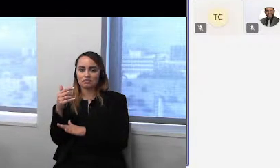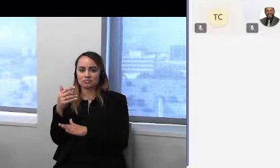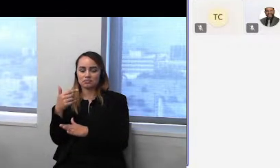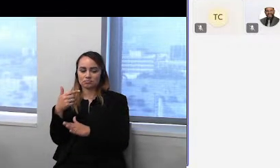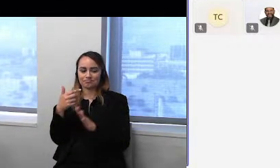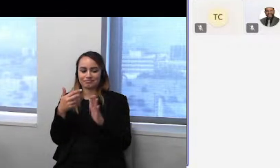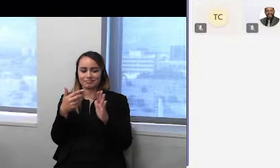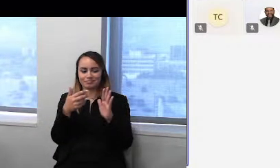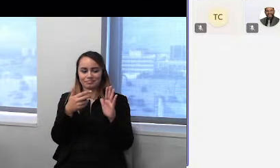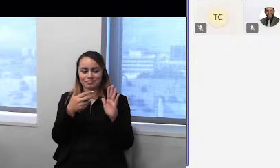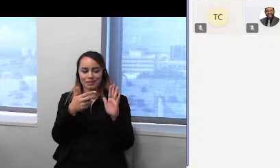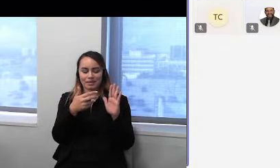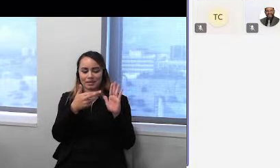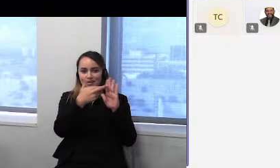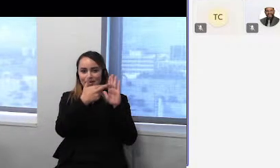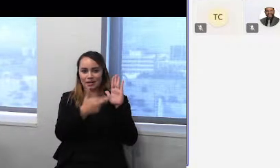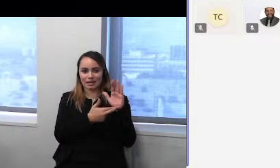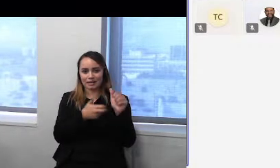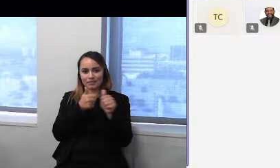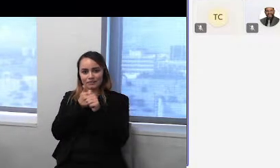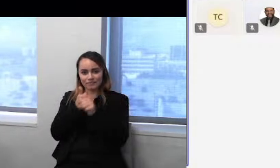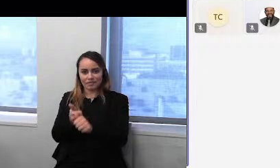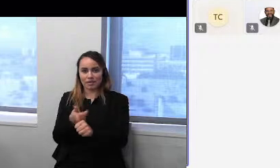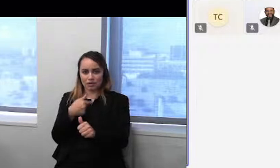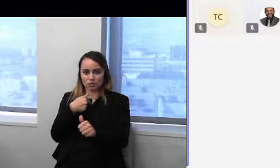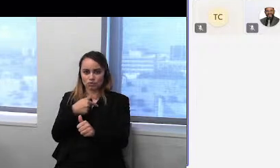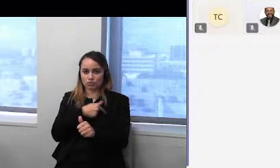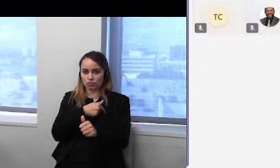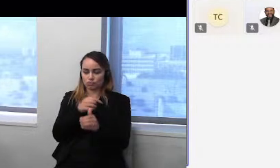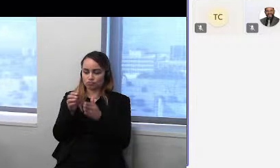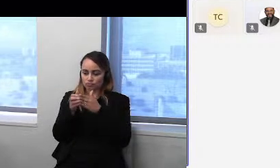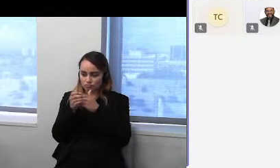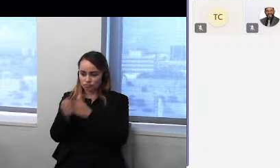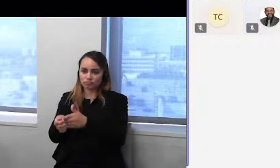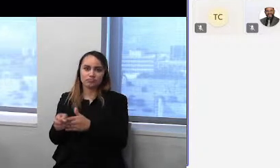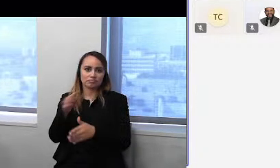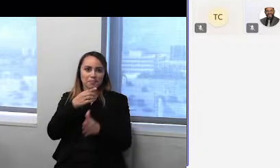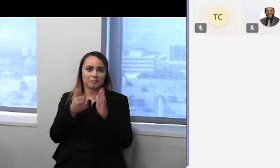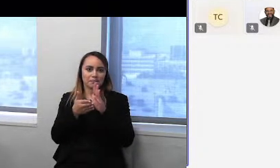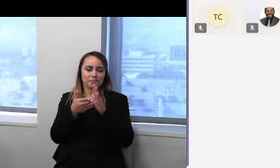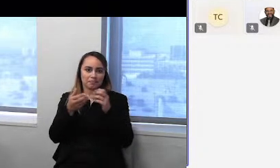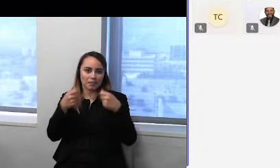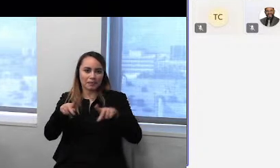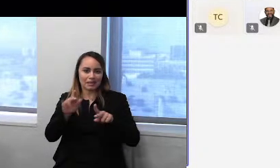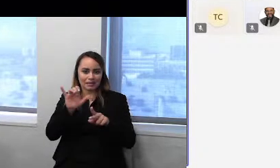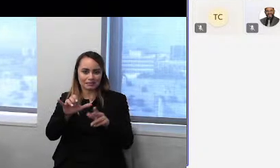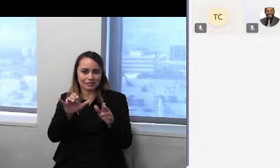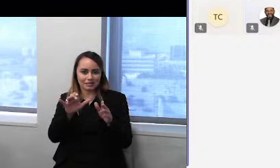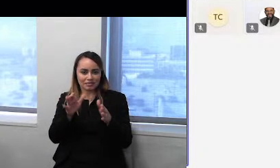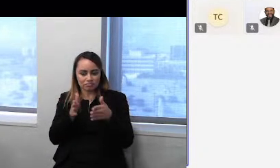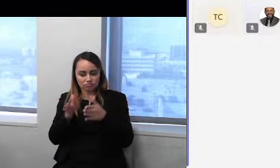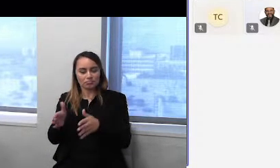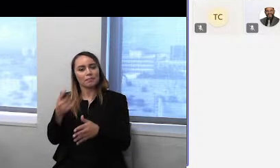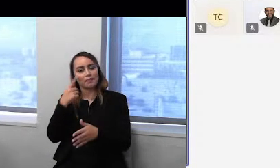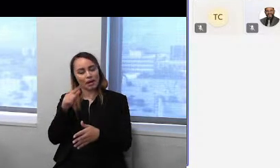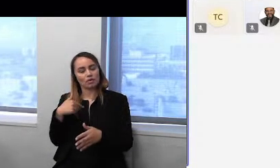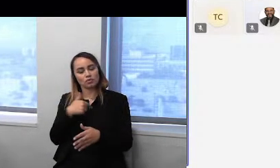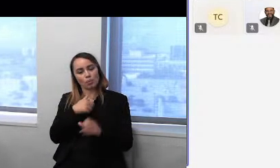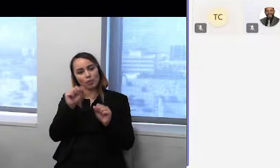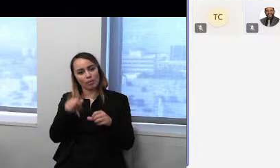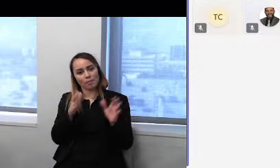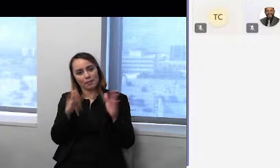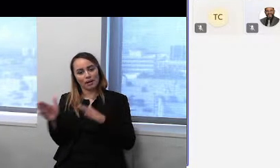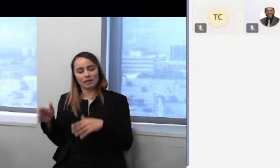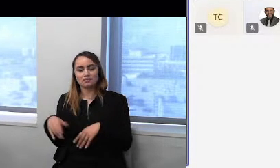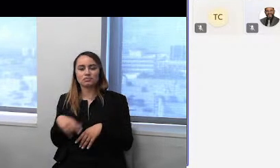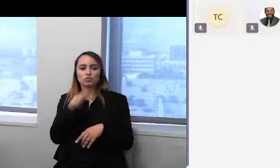of it that allows that path to create the plan. Now, I'm going to go to the specific of your question. What